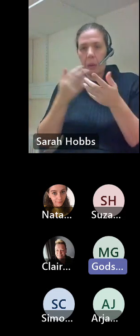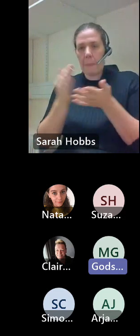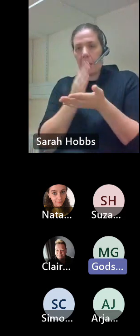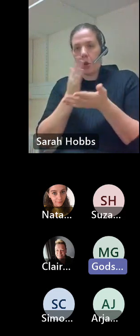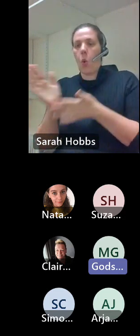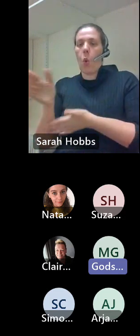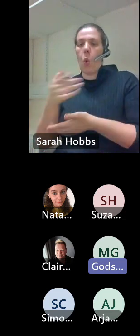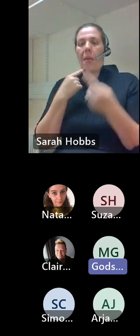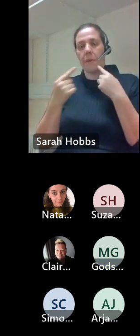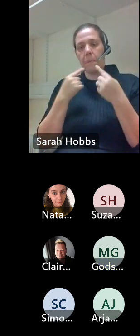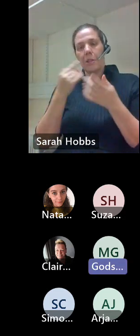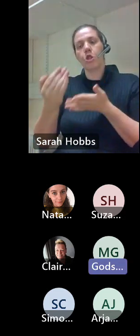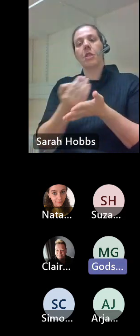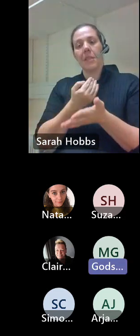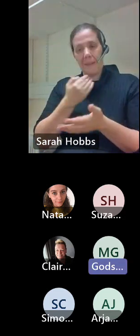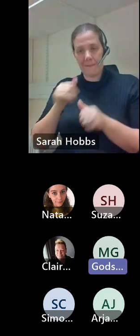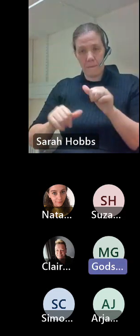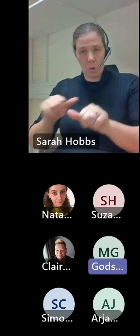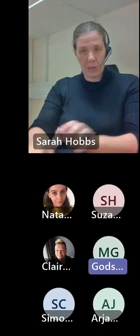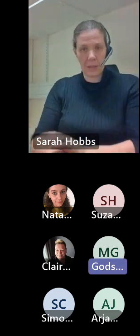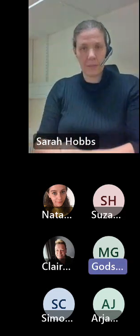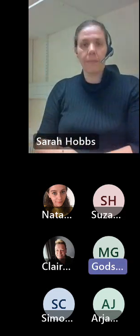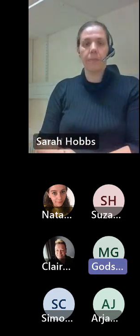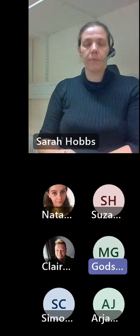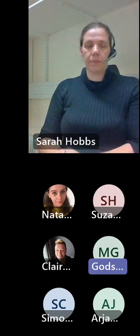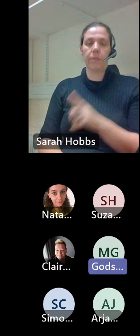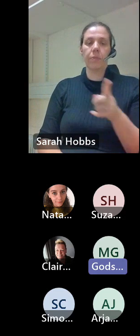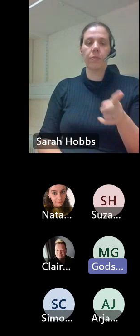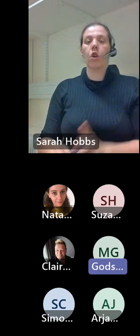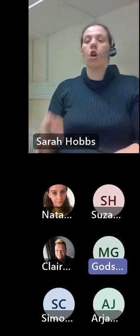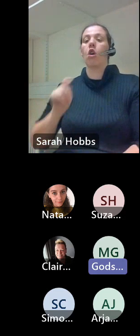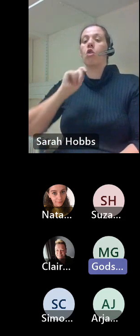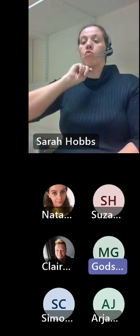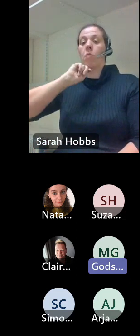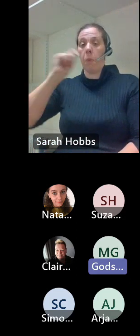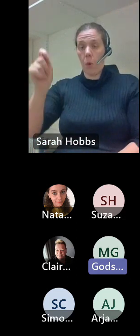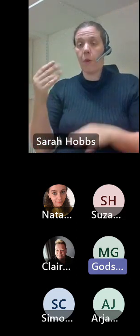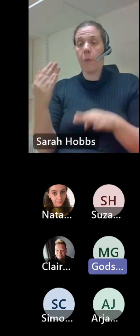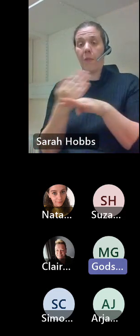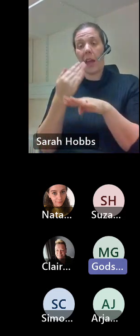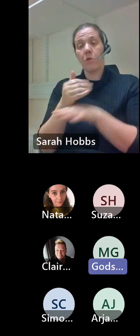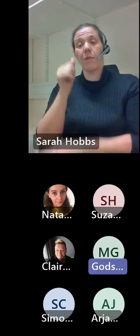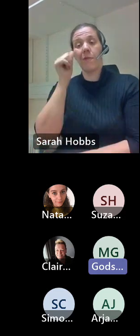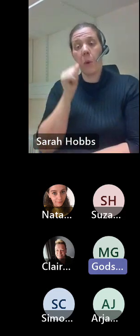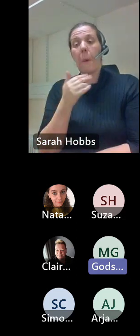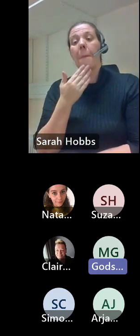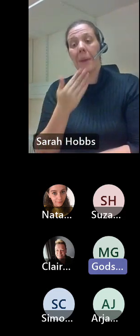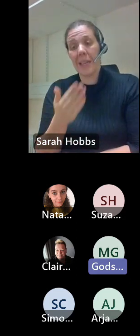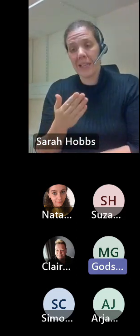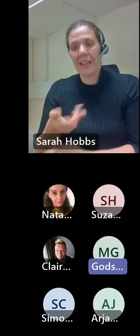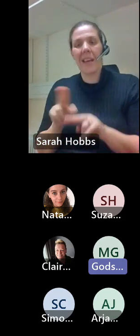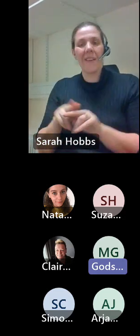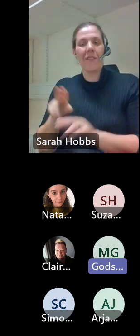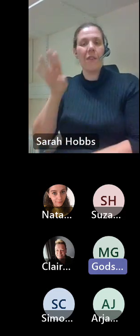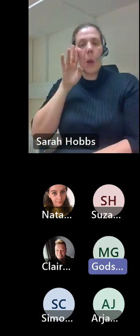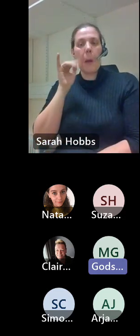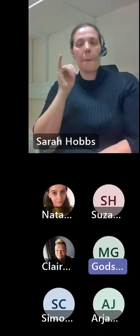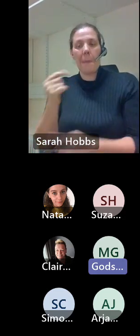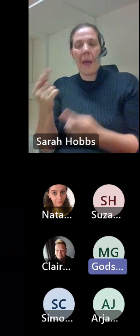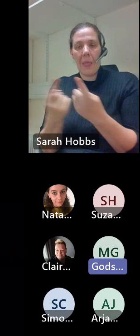reporting process. In terms of reporting to Action Fraud, please do so. Even if you heard bad things about it in the